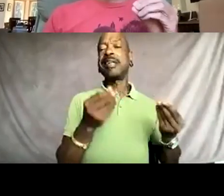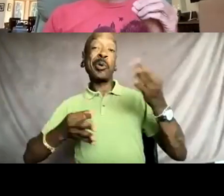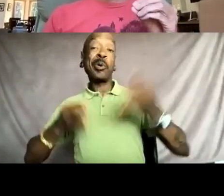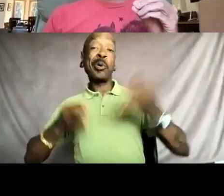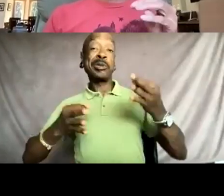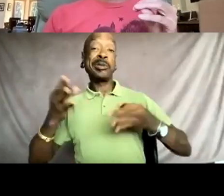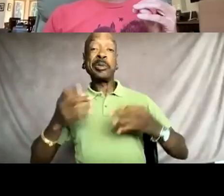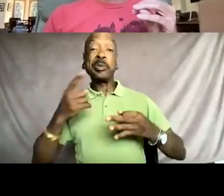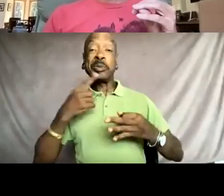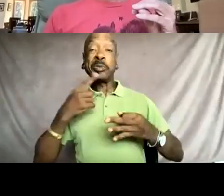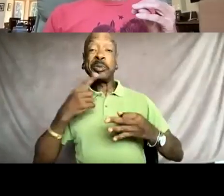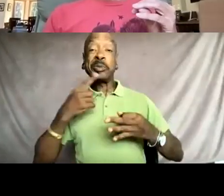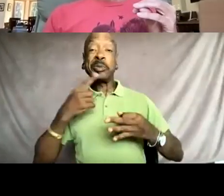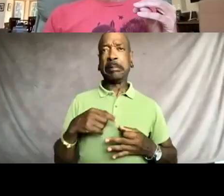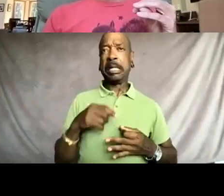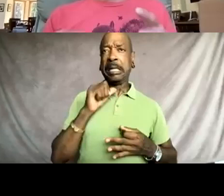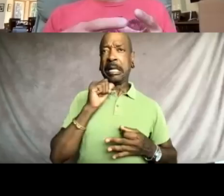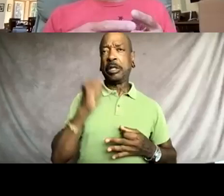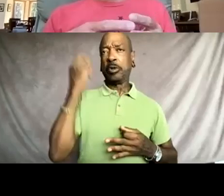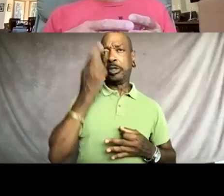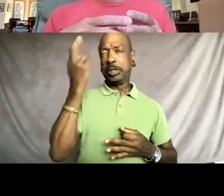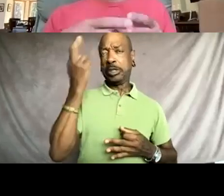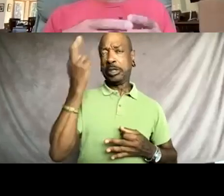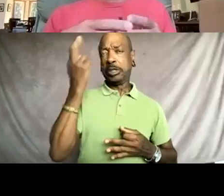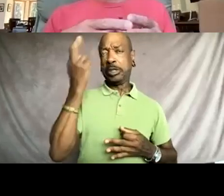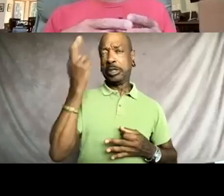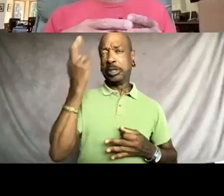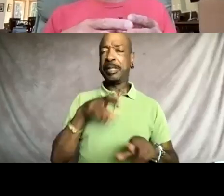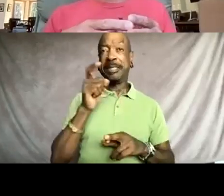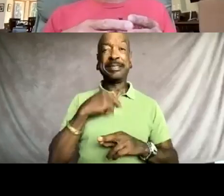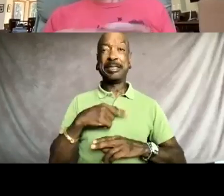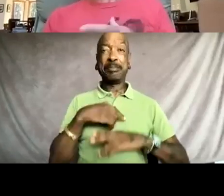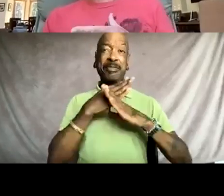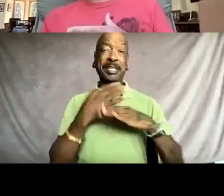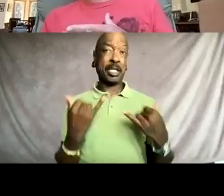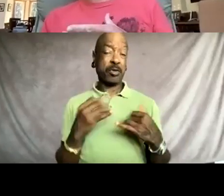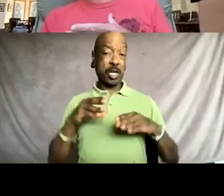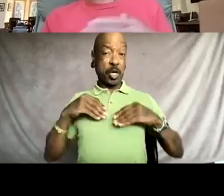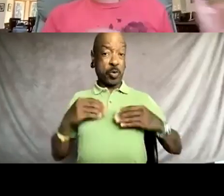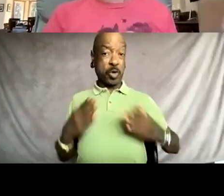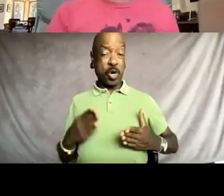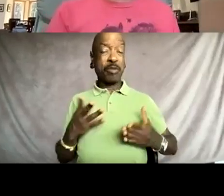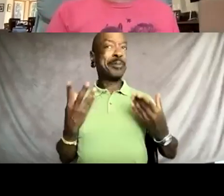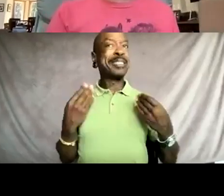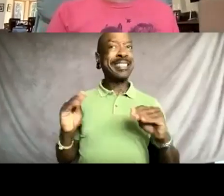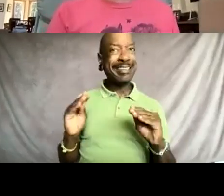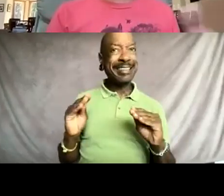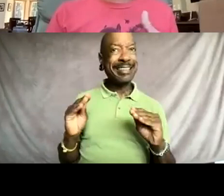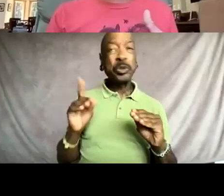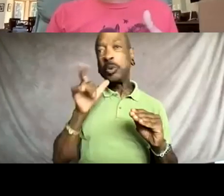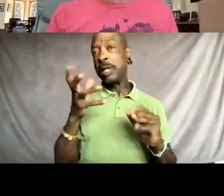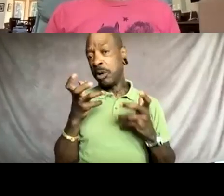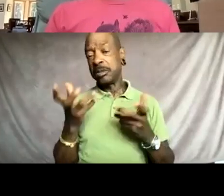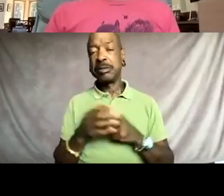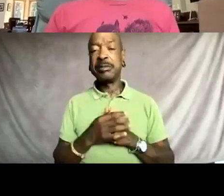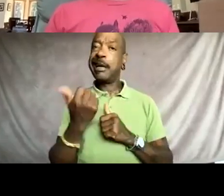unreasonable restraint on alienation because it's preventing the current owner from just selling to whoever they want to anytime they